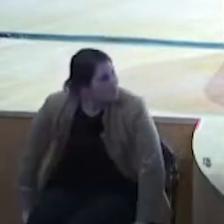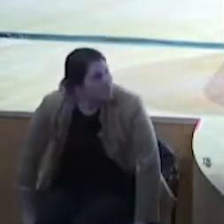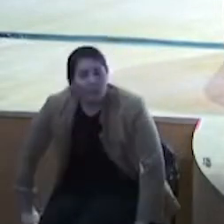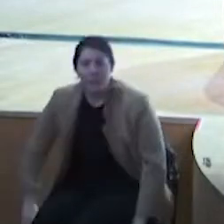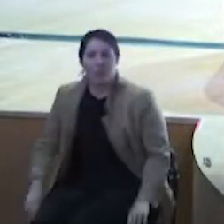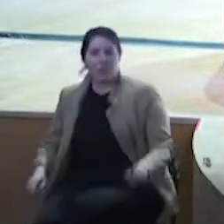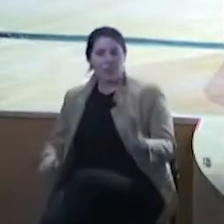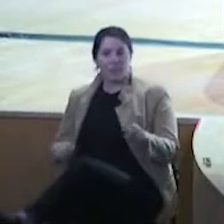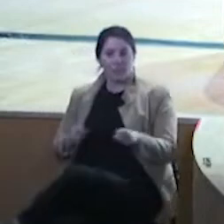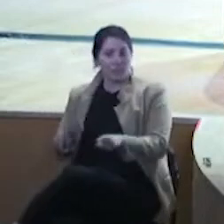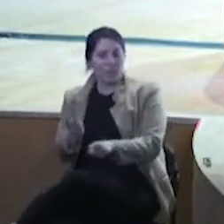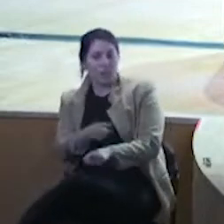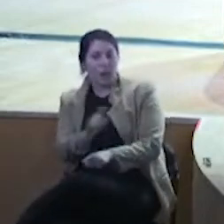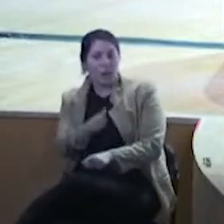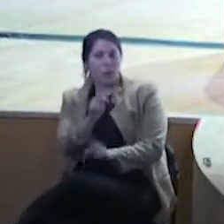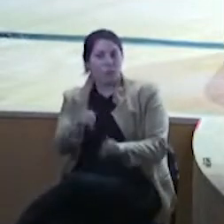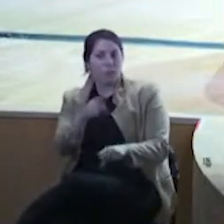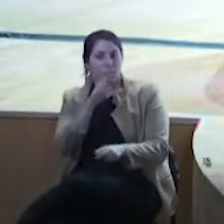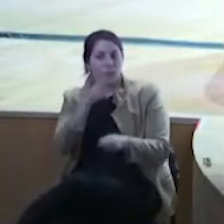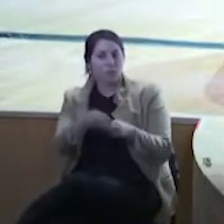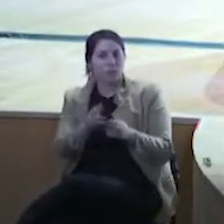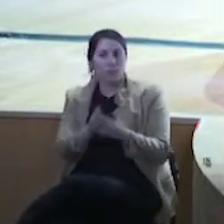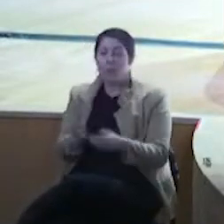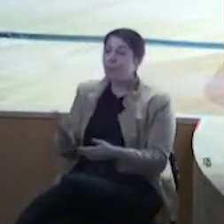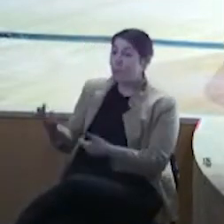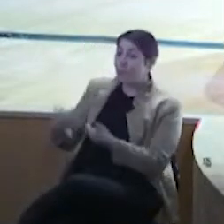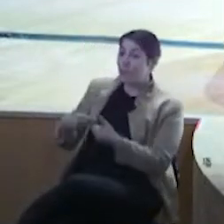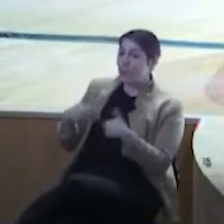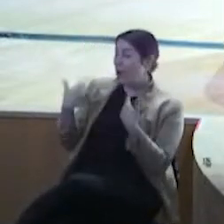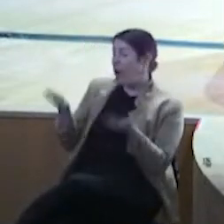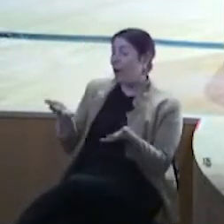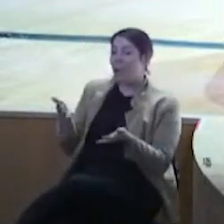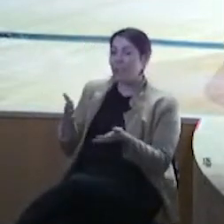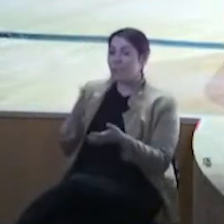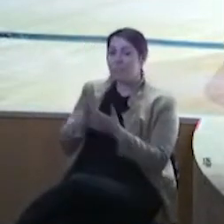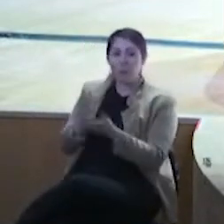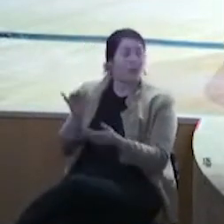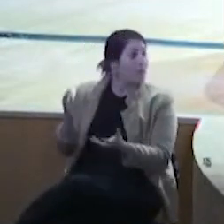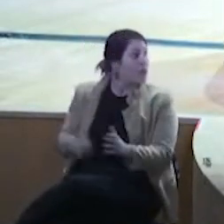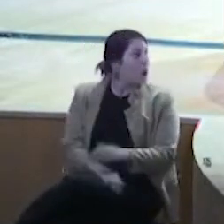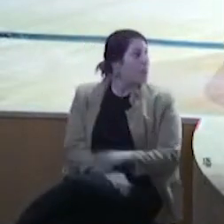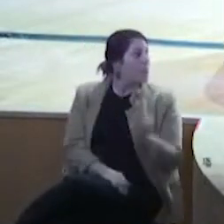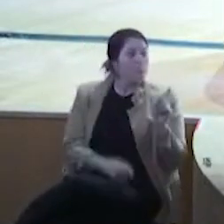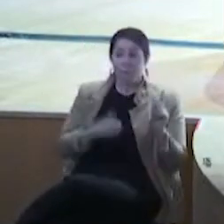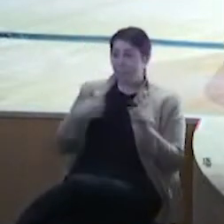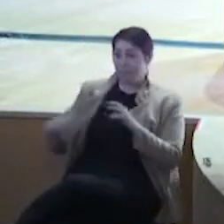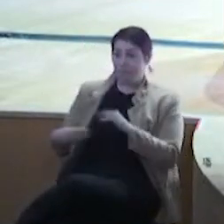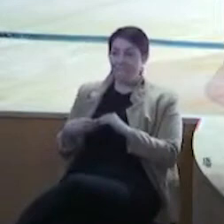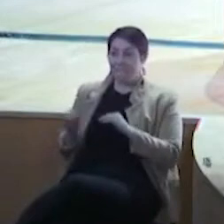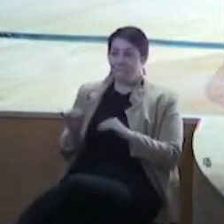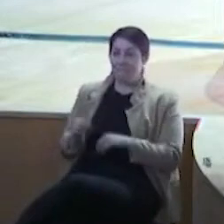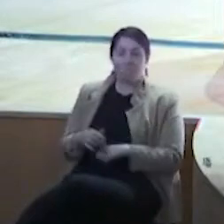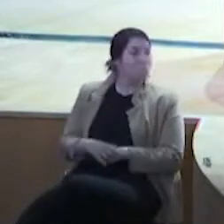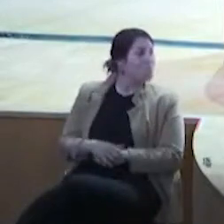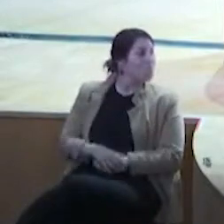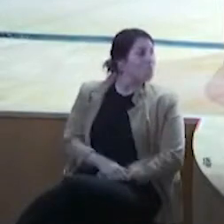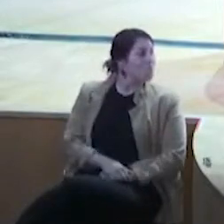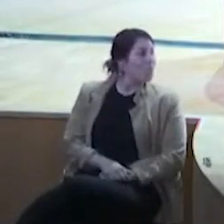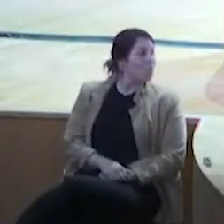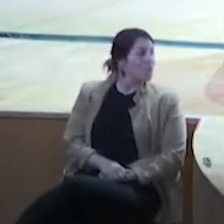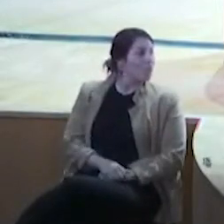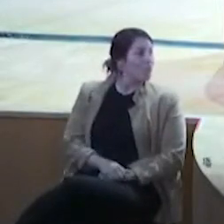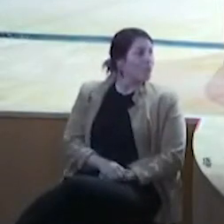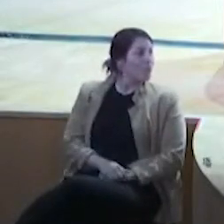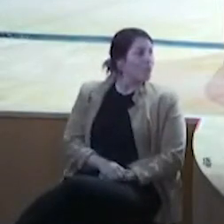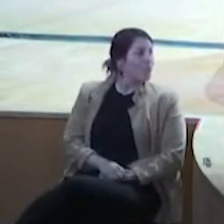But come on the river and boat while you can. Yeah, and I'll add to it before deferring to my colleague about the boat